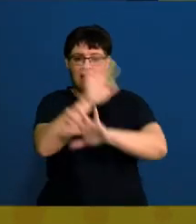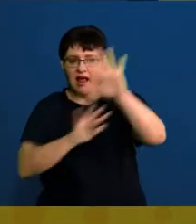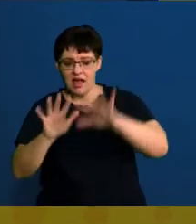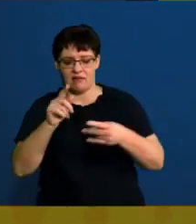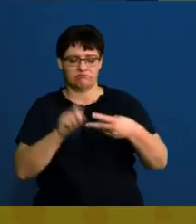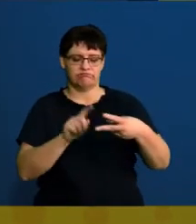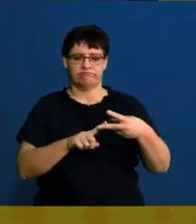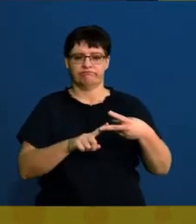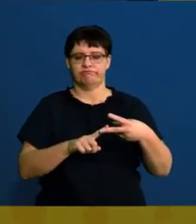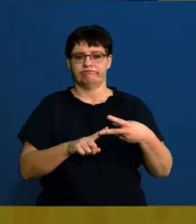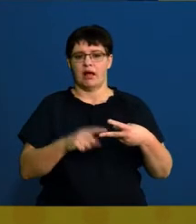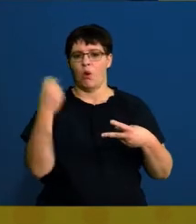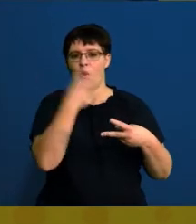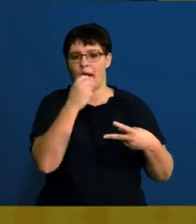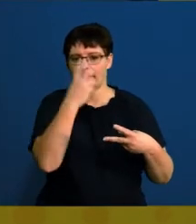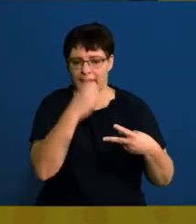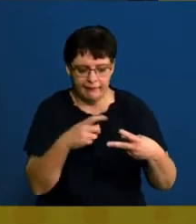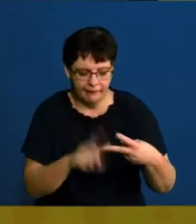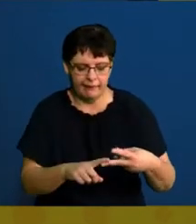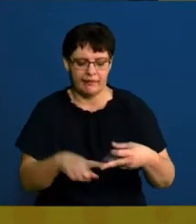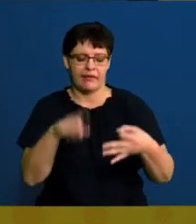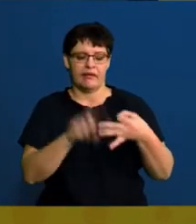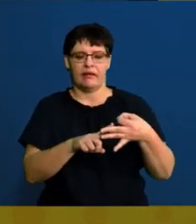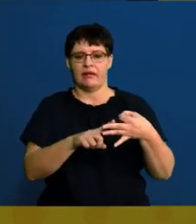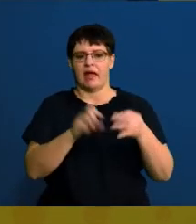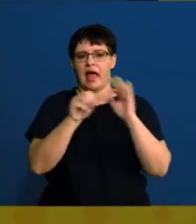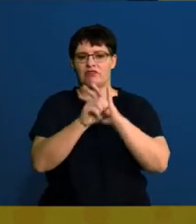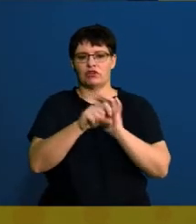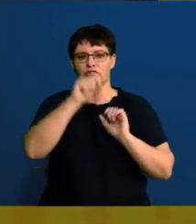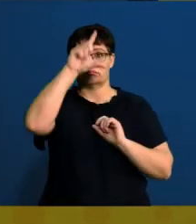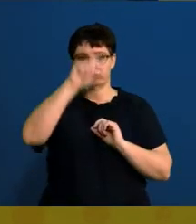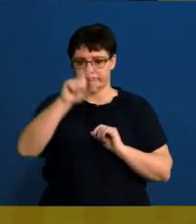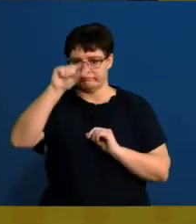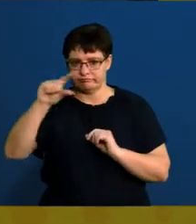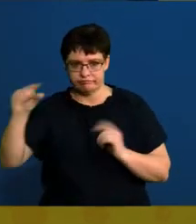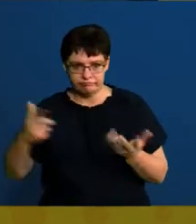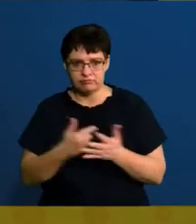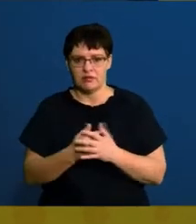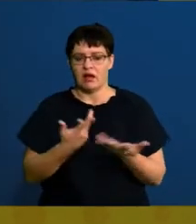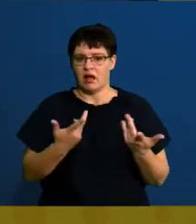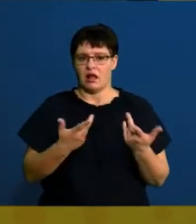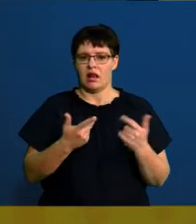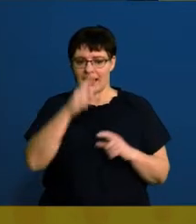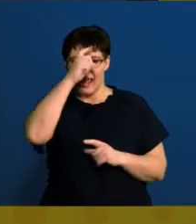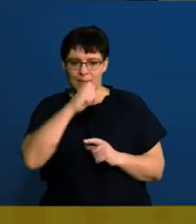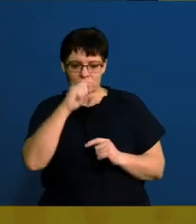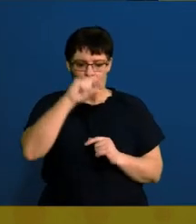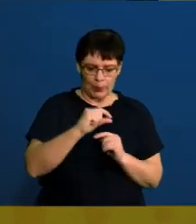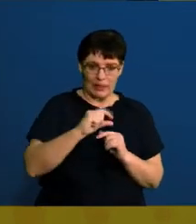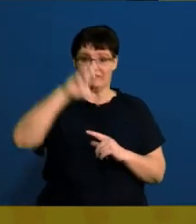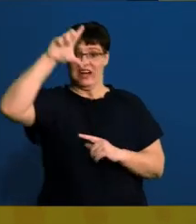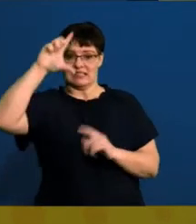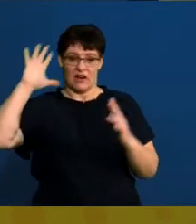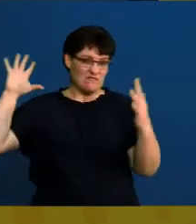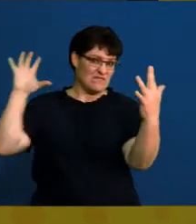black and white, we get adverts with different types of font, we get adverts with different types of sizes of images within it.